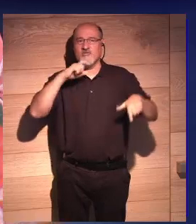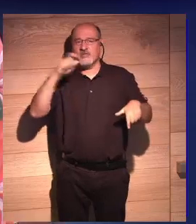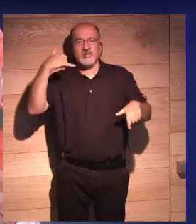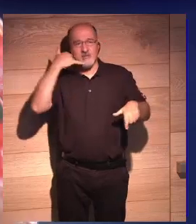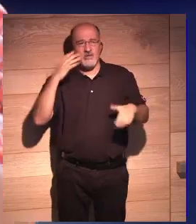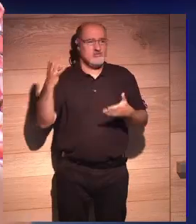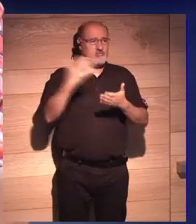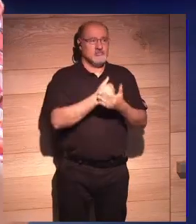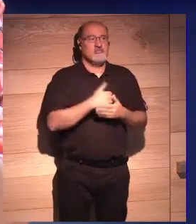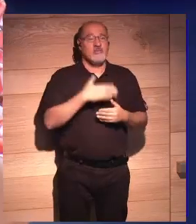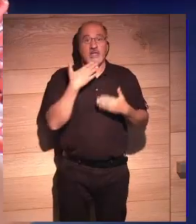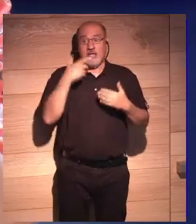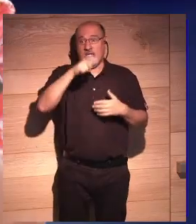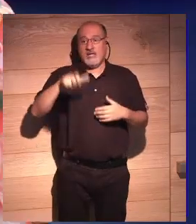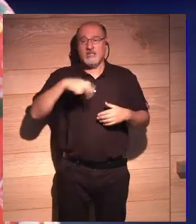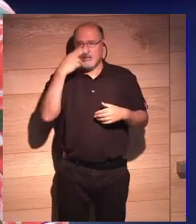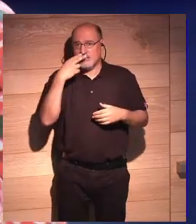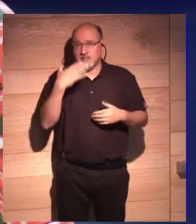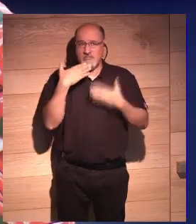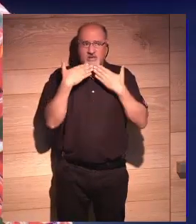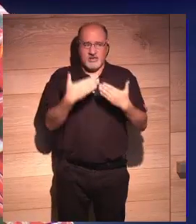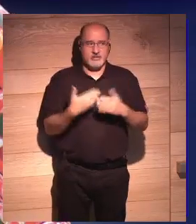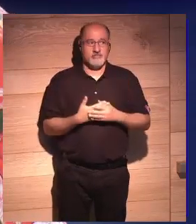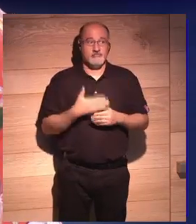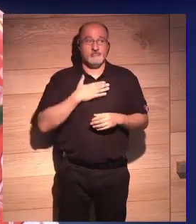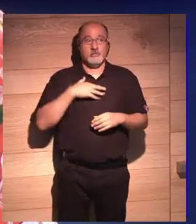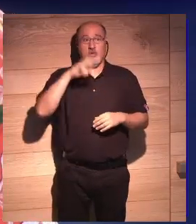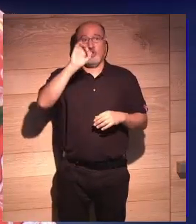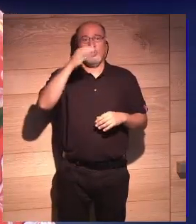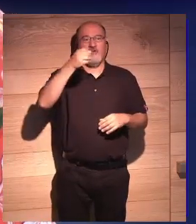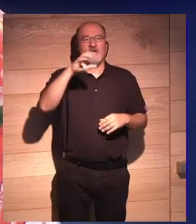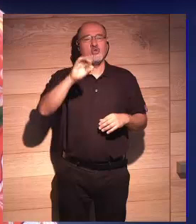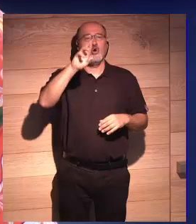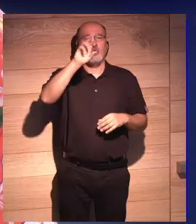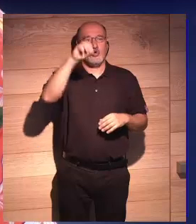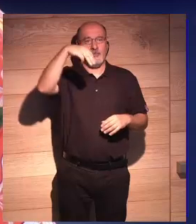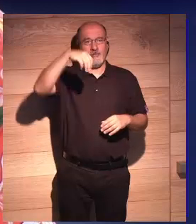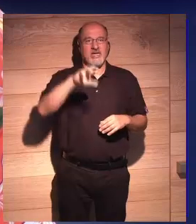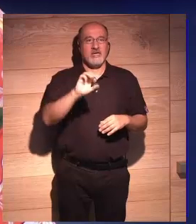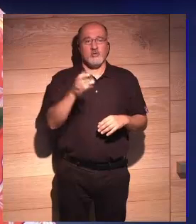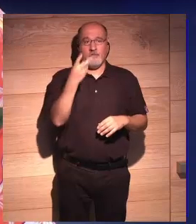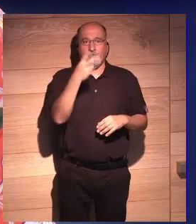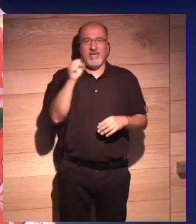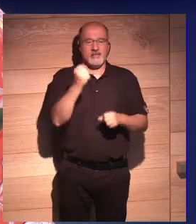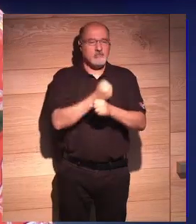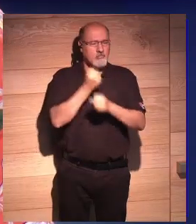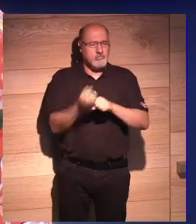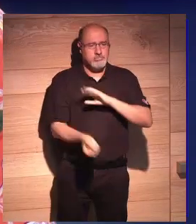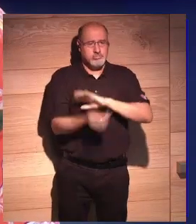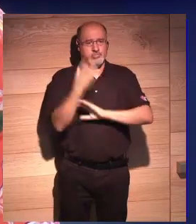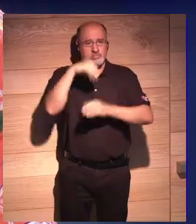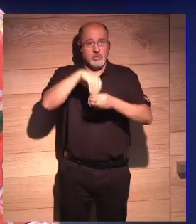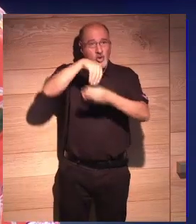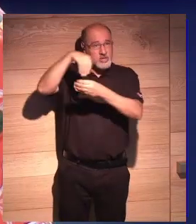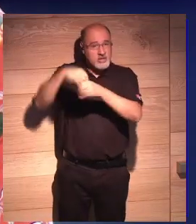always a pleasure to be here talking to so many interesting people. I'm Roberto Romero. I've been working